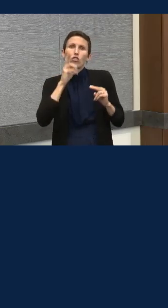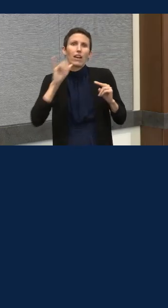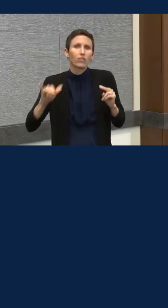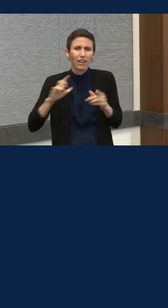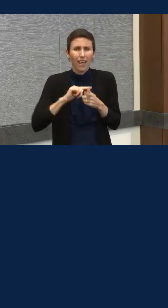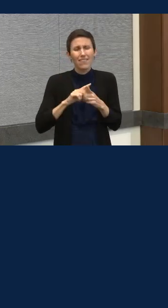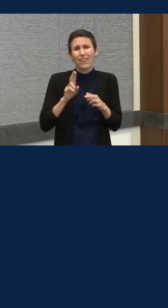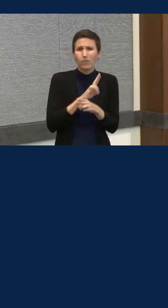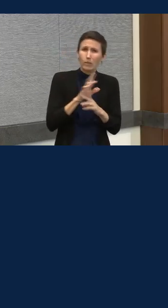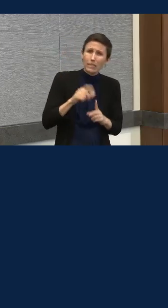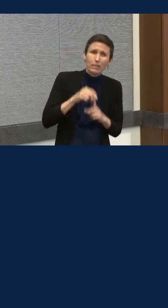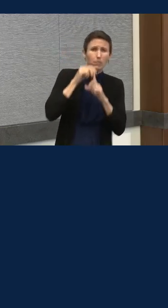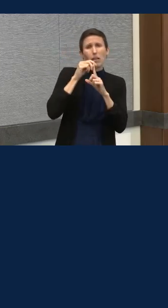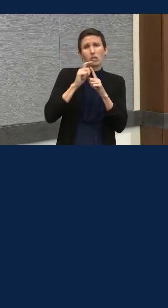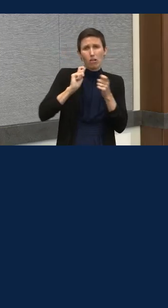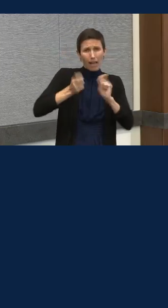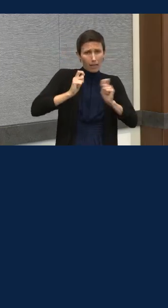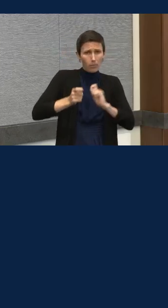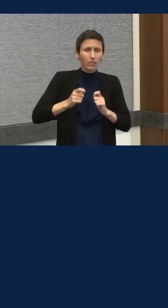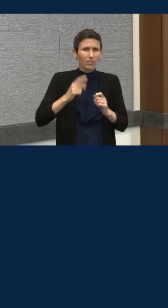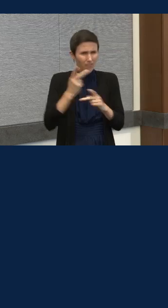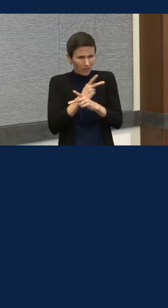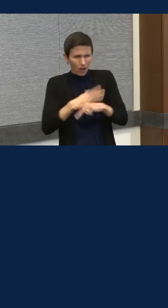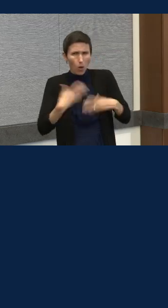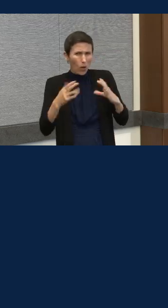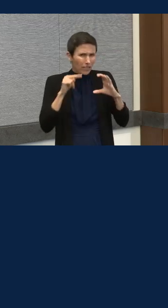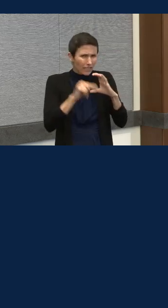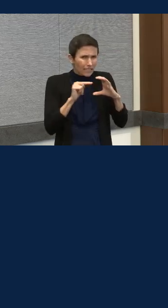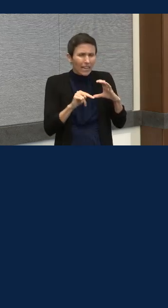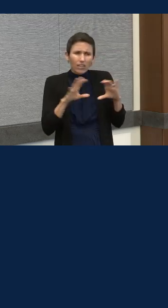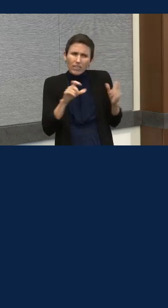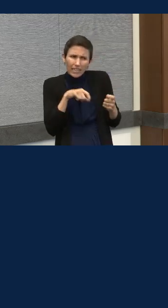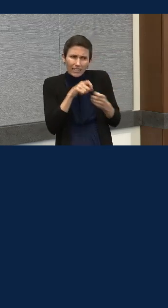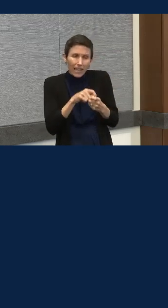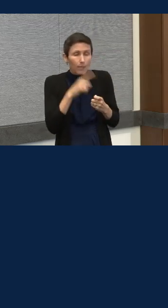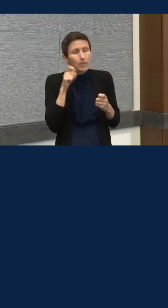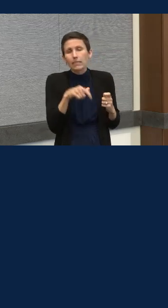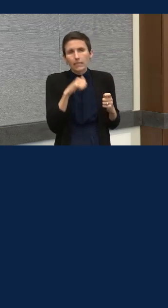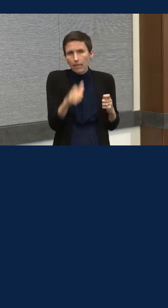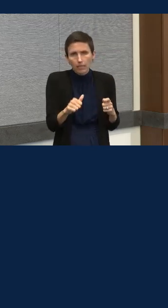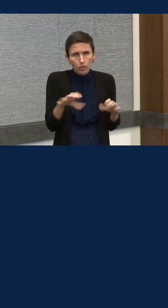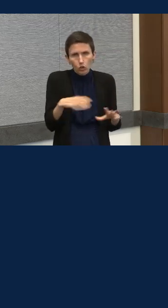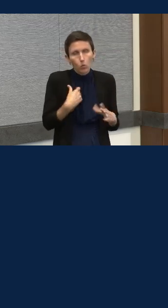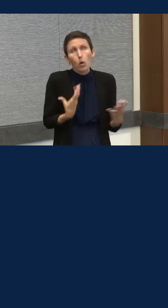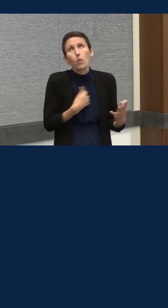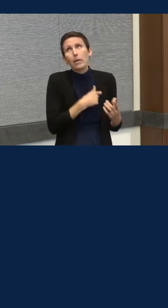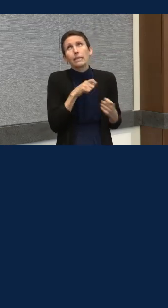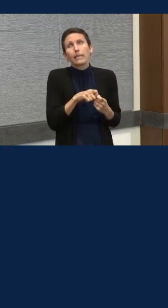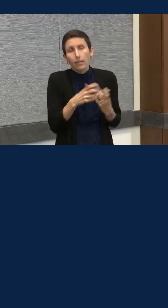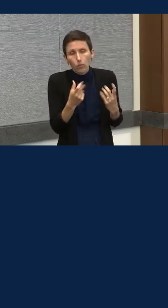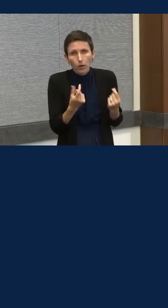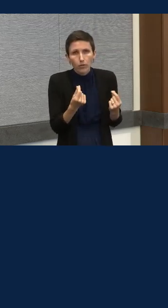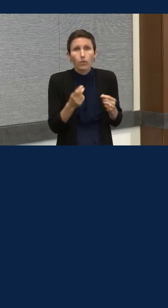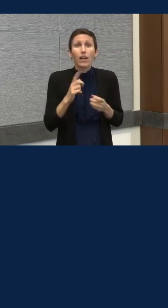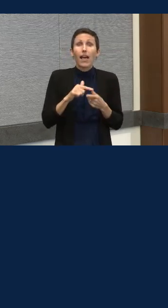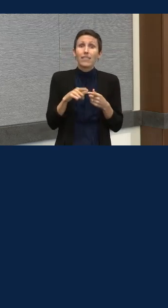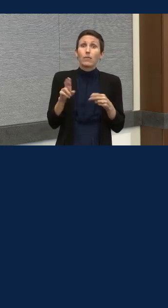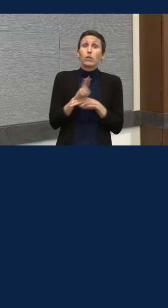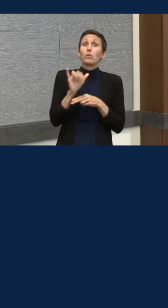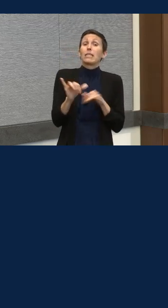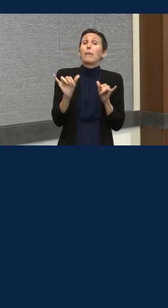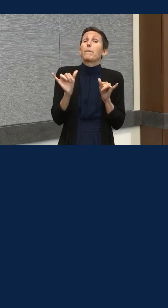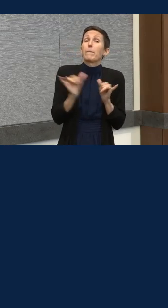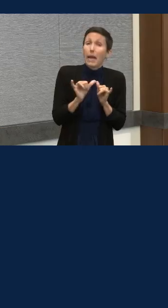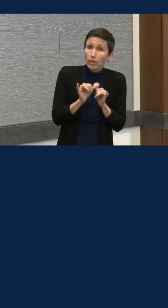to measure what did the scanner actually do, because it doesn't do exactly what we want it to do. And then we use that so-called measured trajectory in the